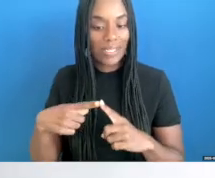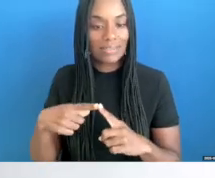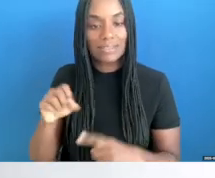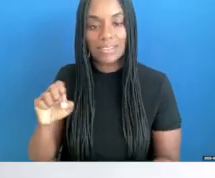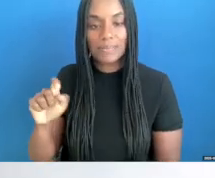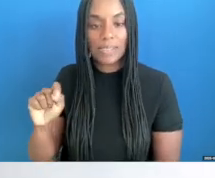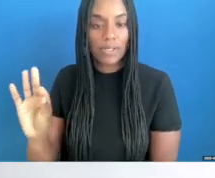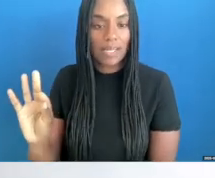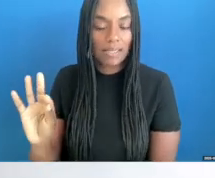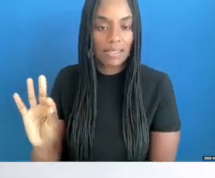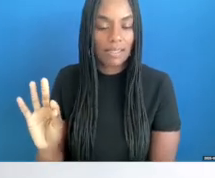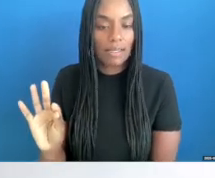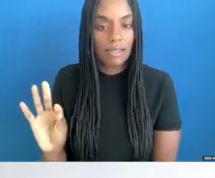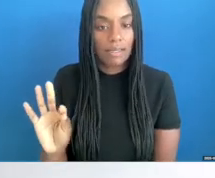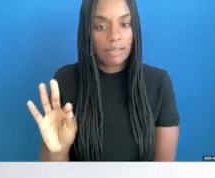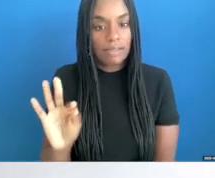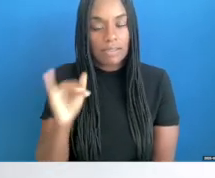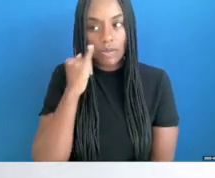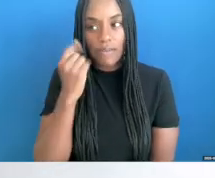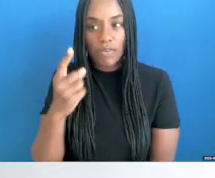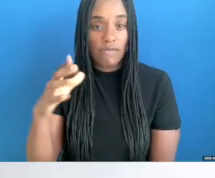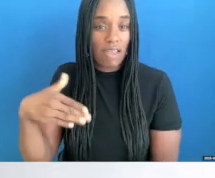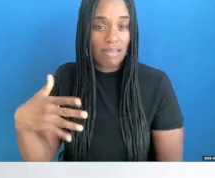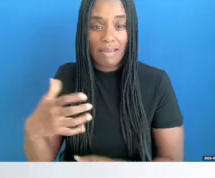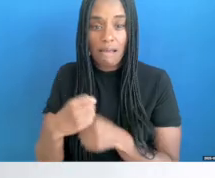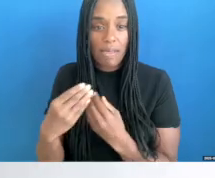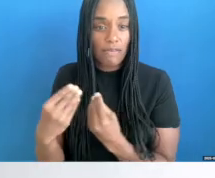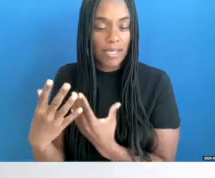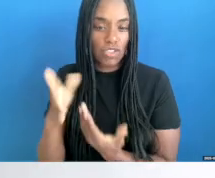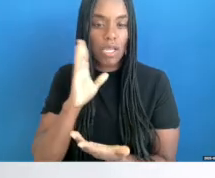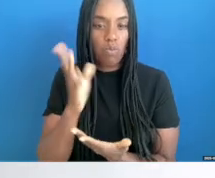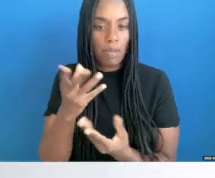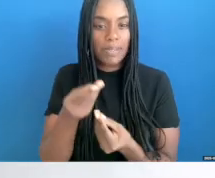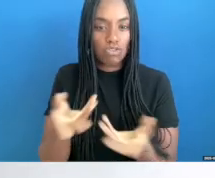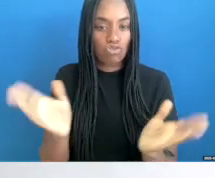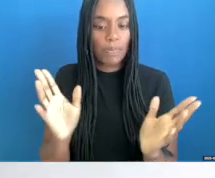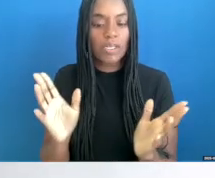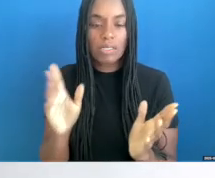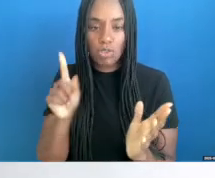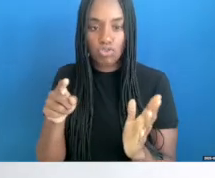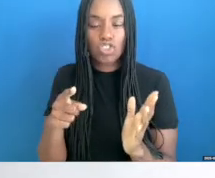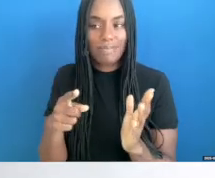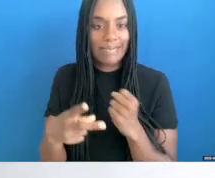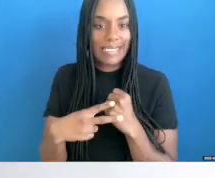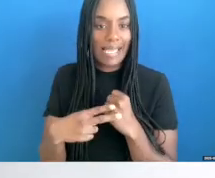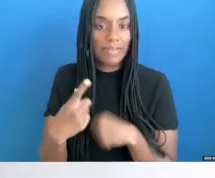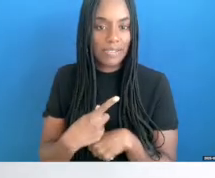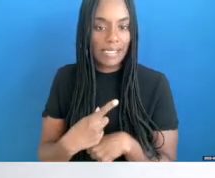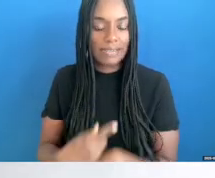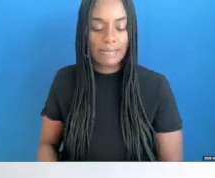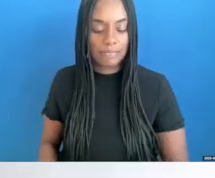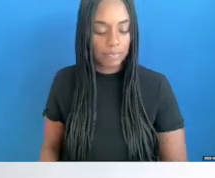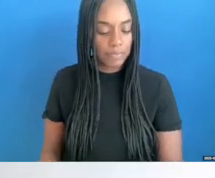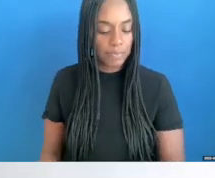So if you haven't received that information, that should be distributed, and you should mark those dates. As far